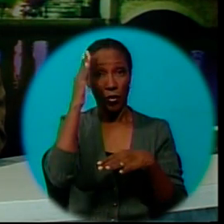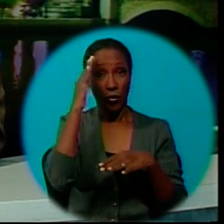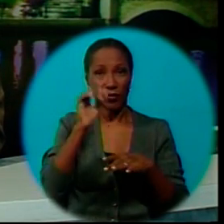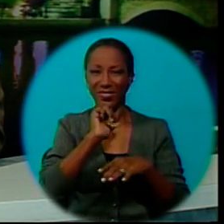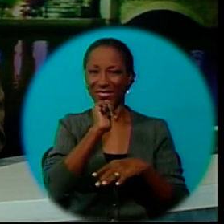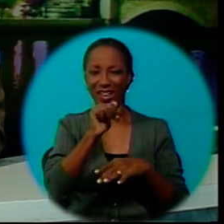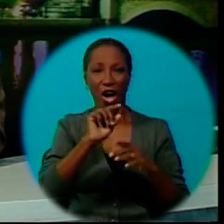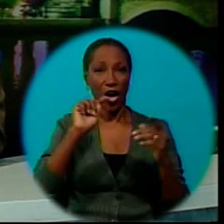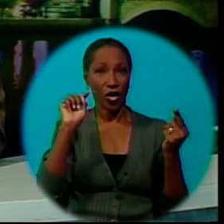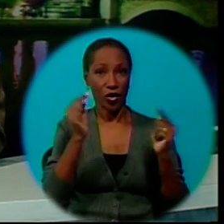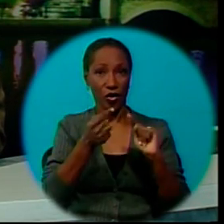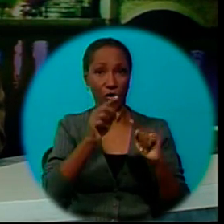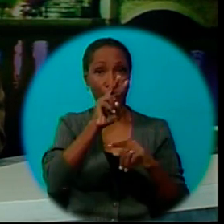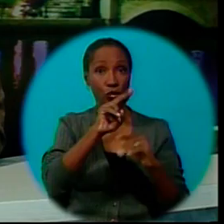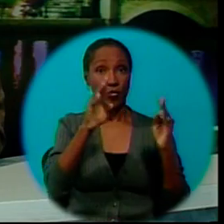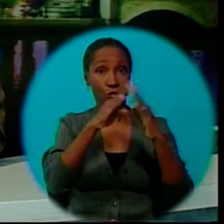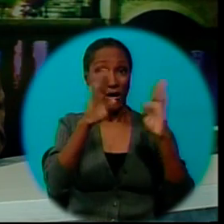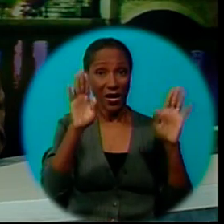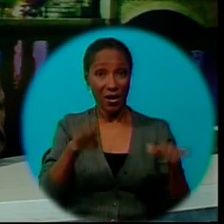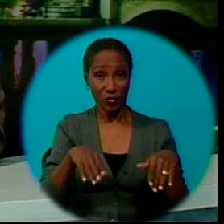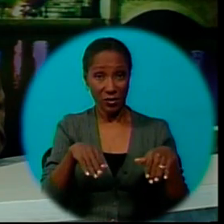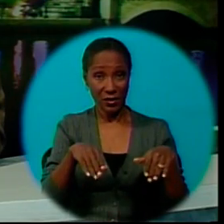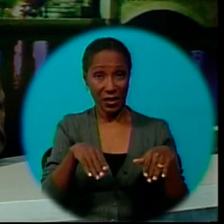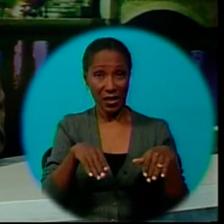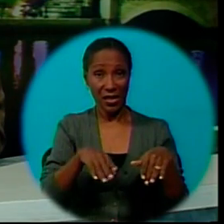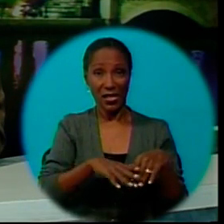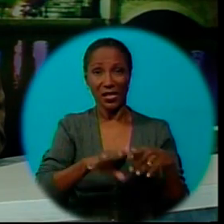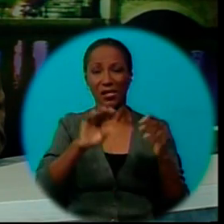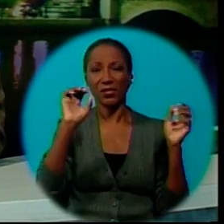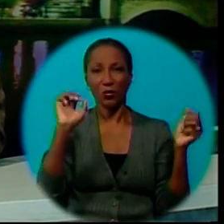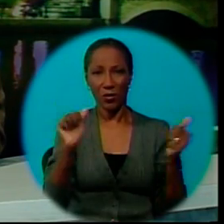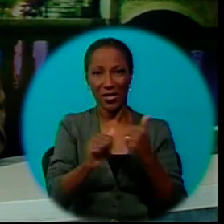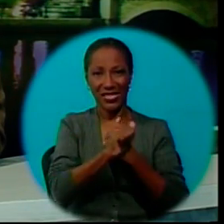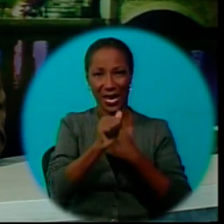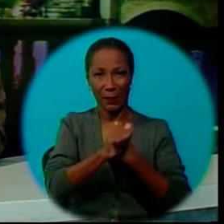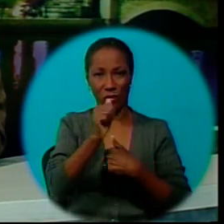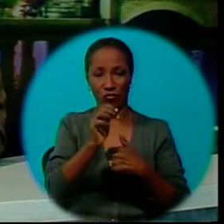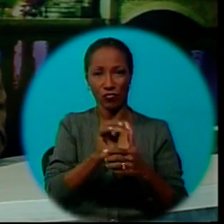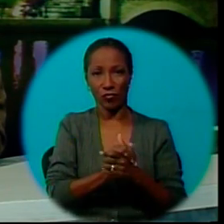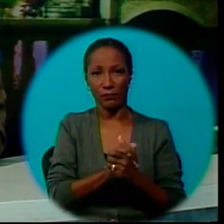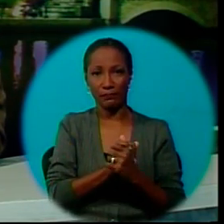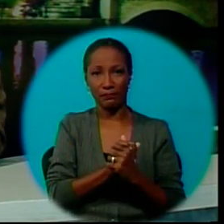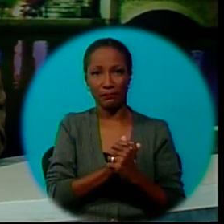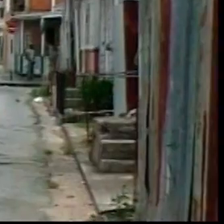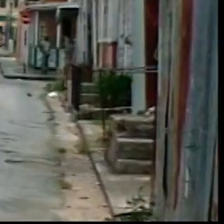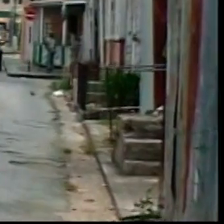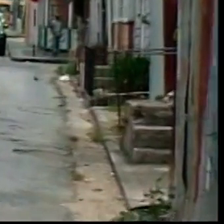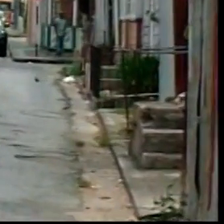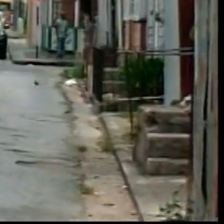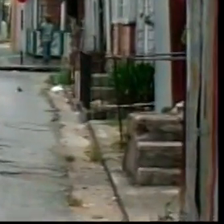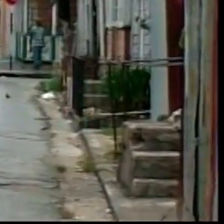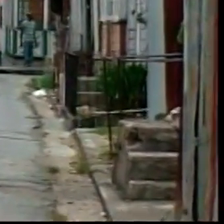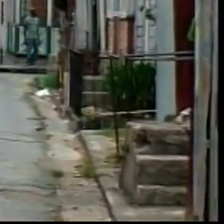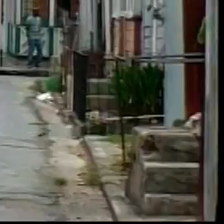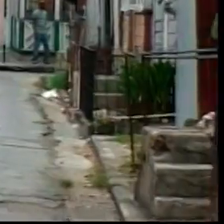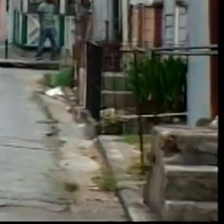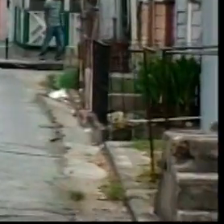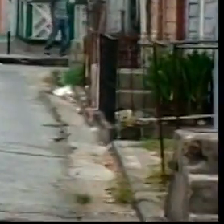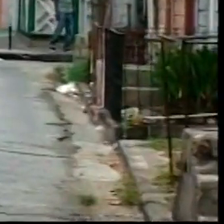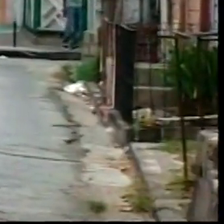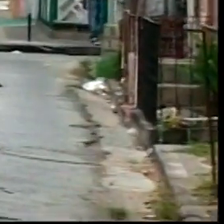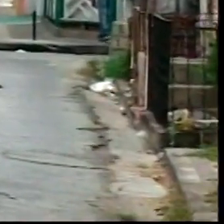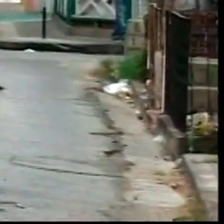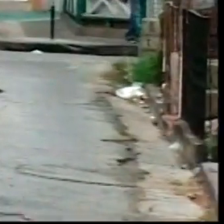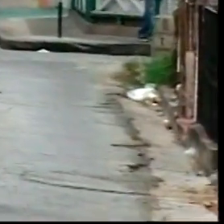2 houses in the nearby area of Ashby Alley and Queen Street were damaged. Residents tell CBC the gunshots rang